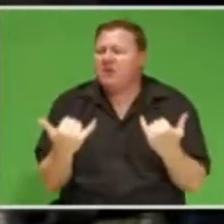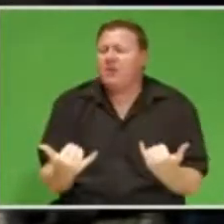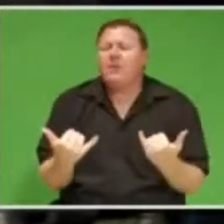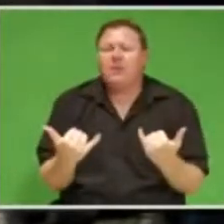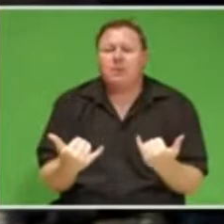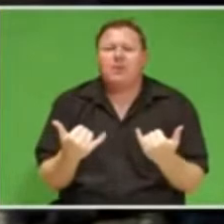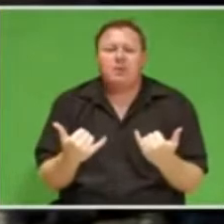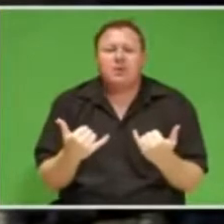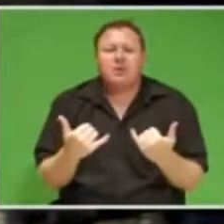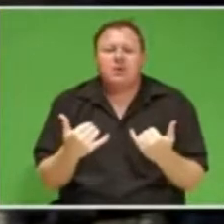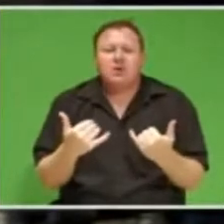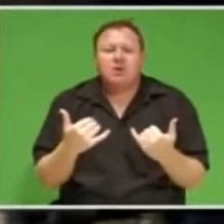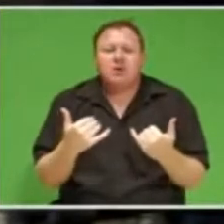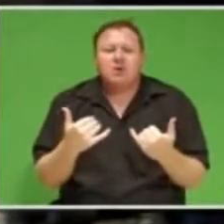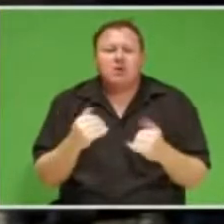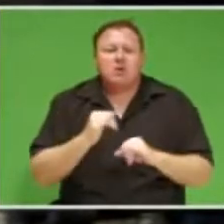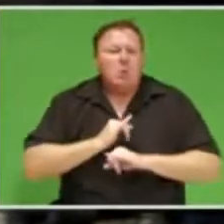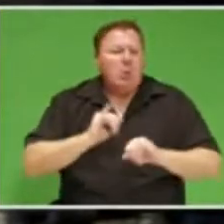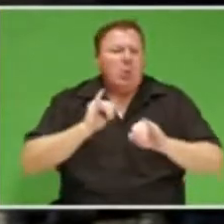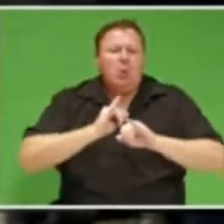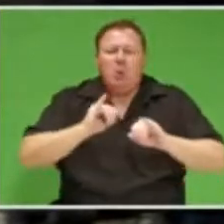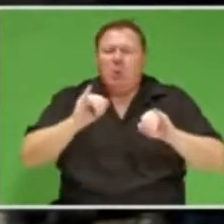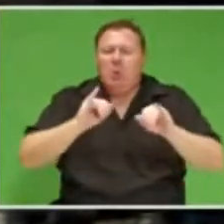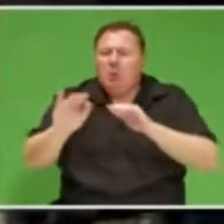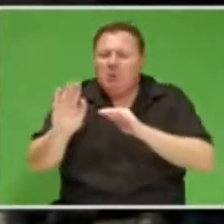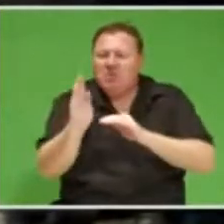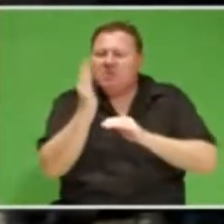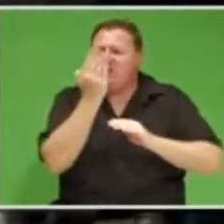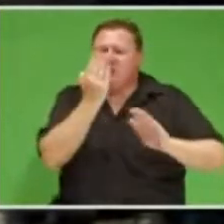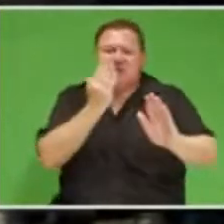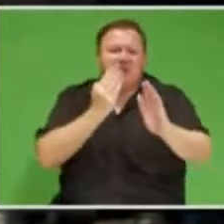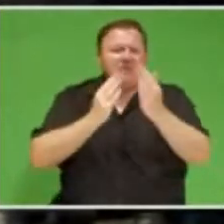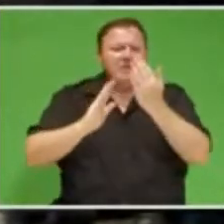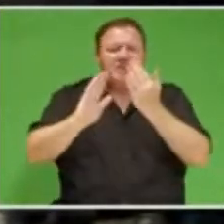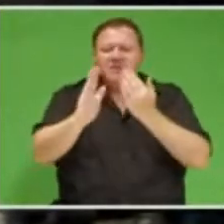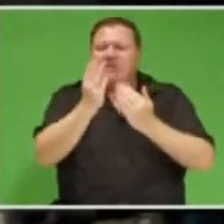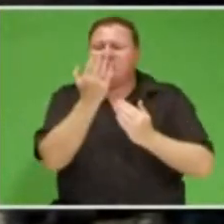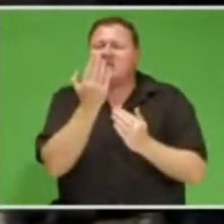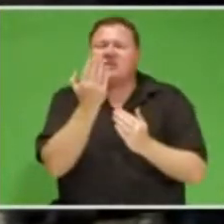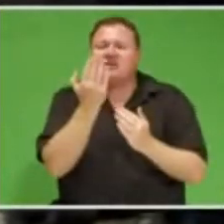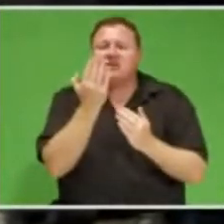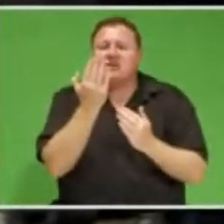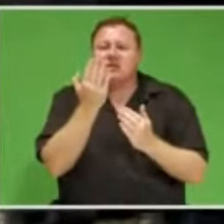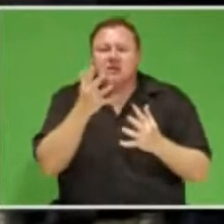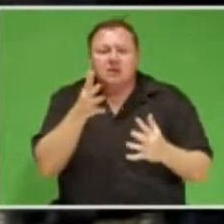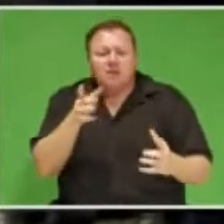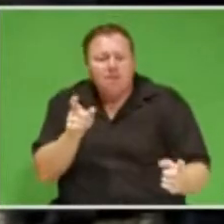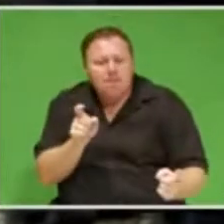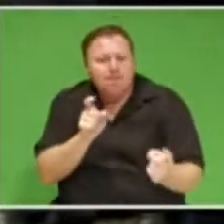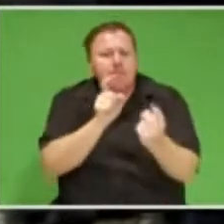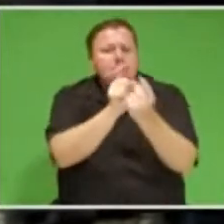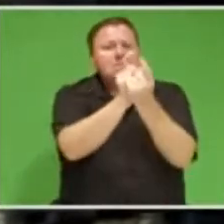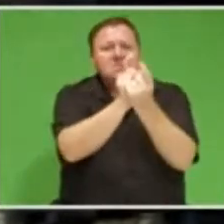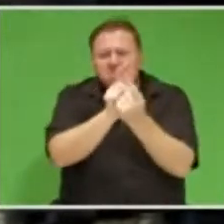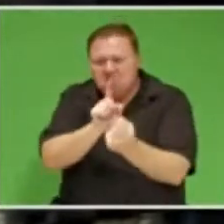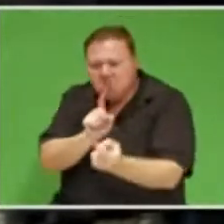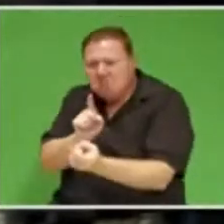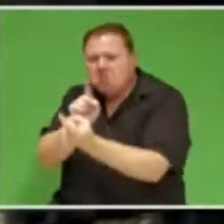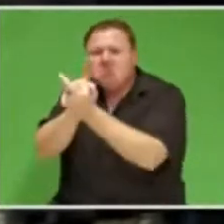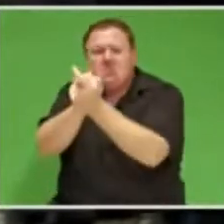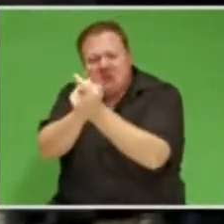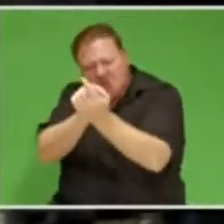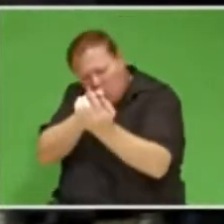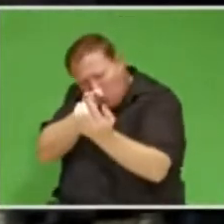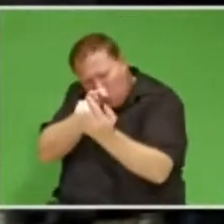crises that we face, we will rise to meet them together, and together we will